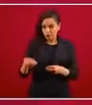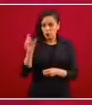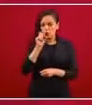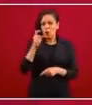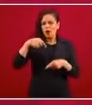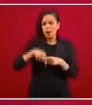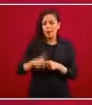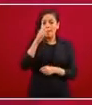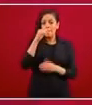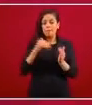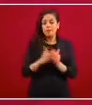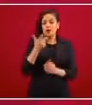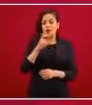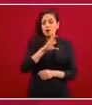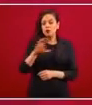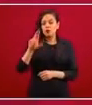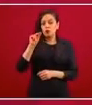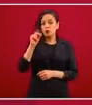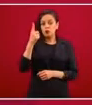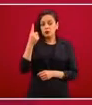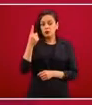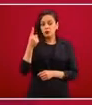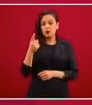was established in